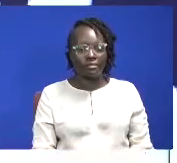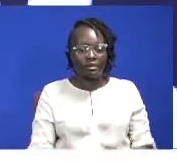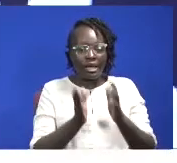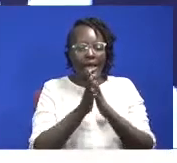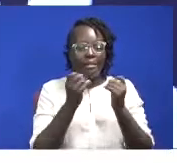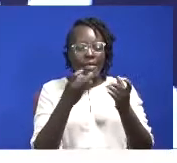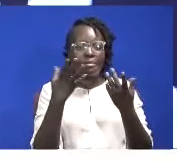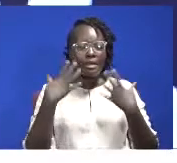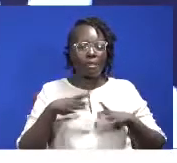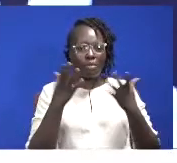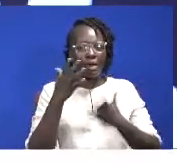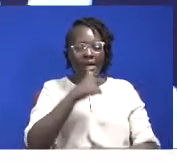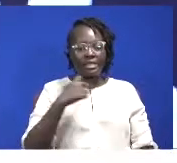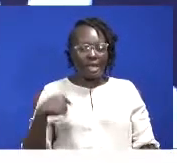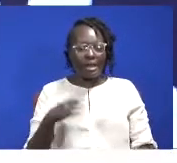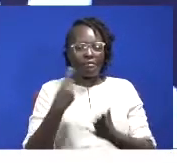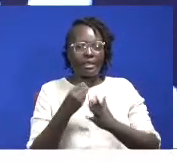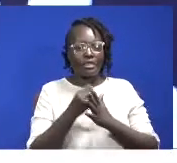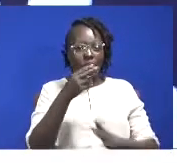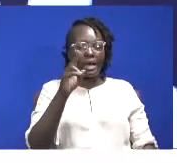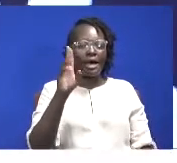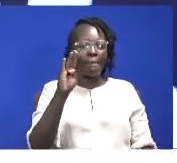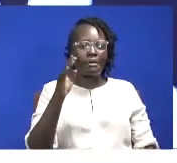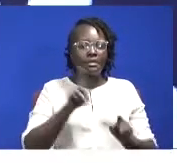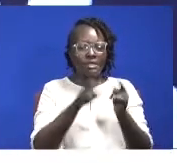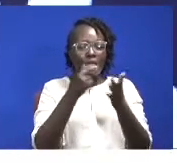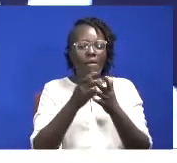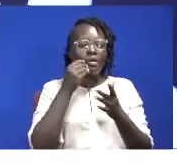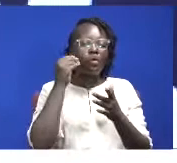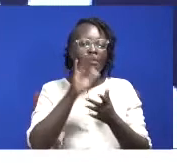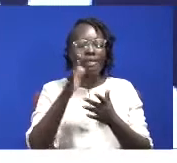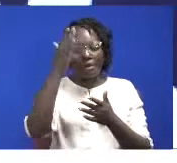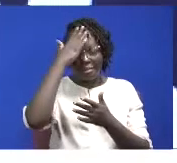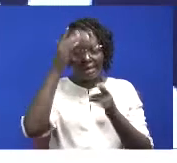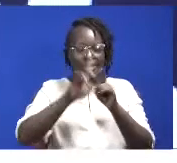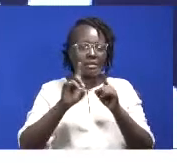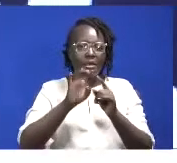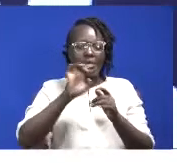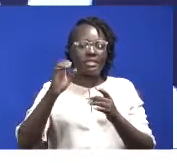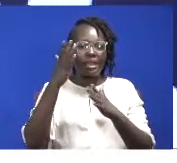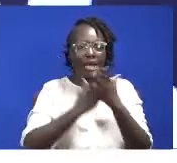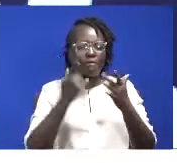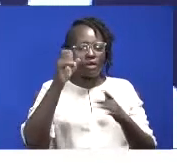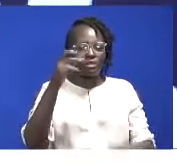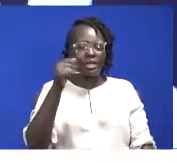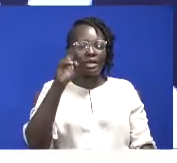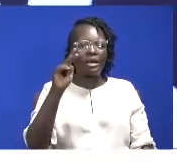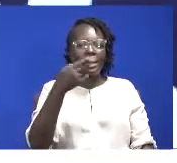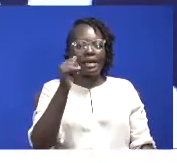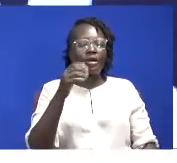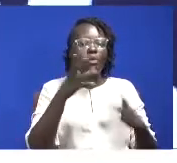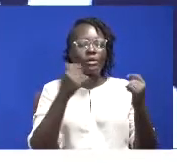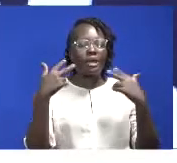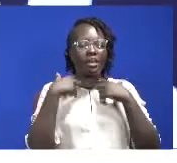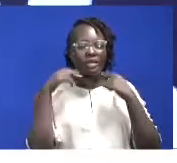The millions of people in China's financial hub were confined to their homes on Monday as the eastern half of Shanghai went into lockdown to curb the